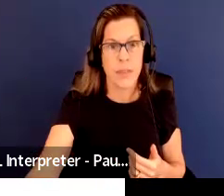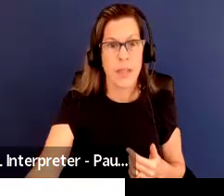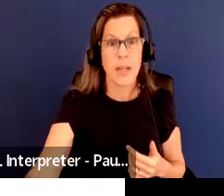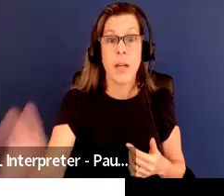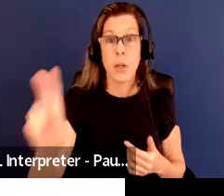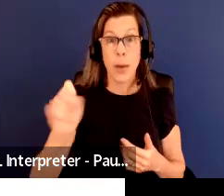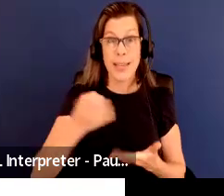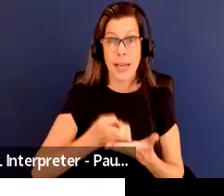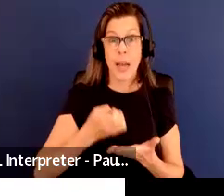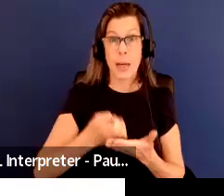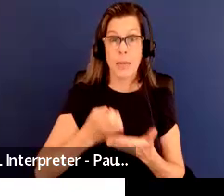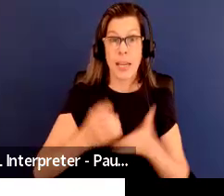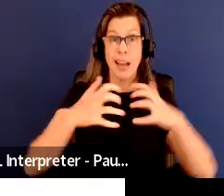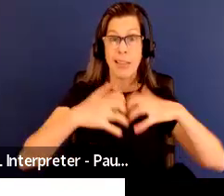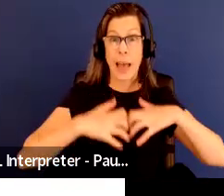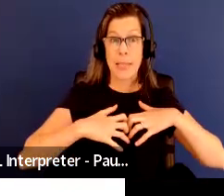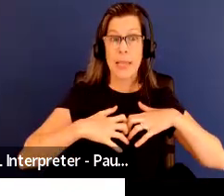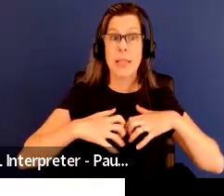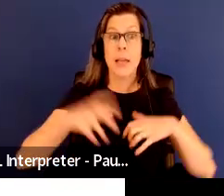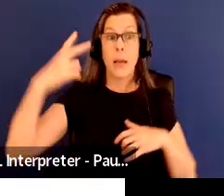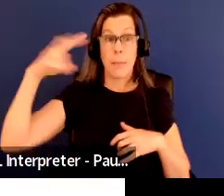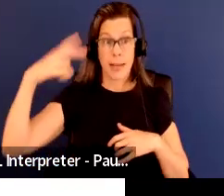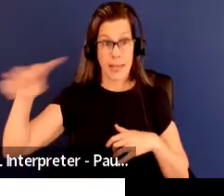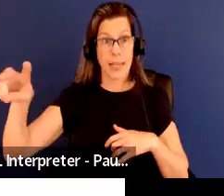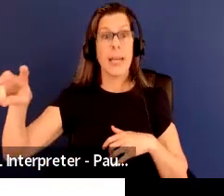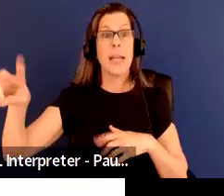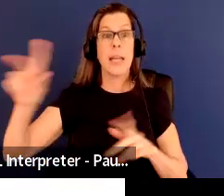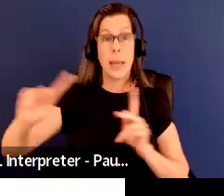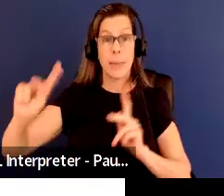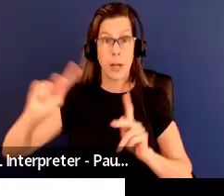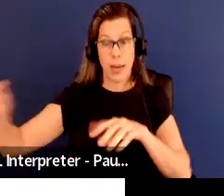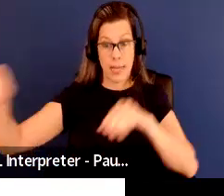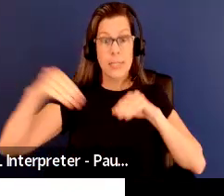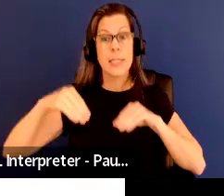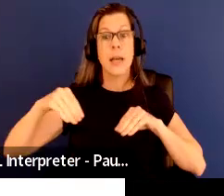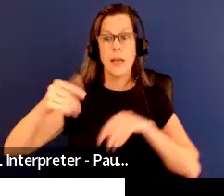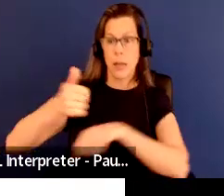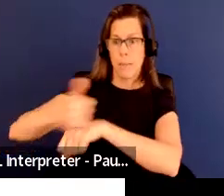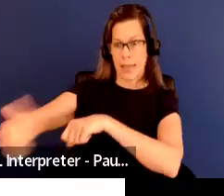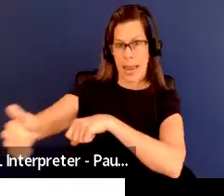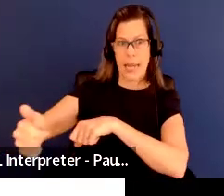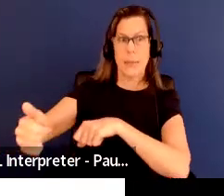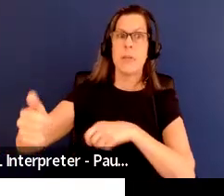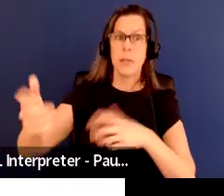are now blamed, scapegoated for the lack of jobs. And through localized